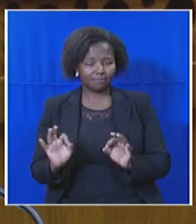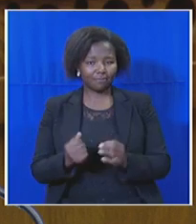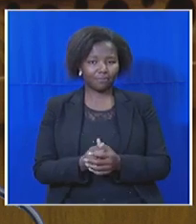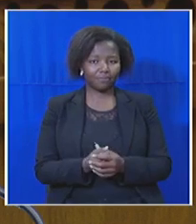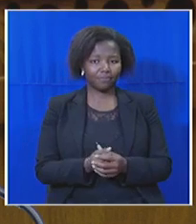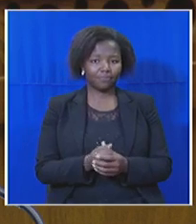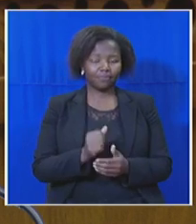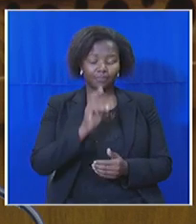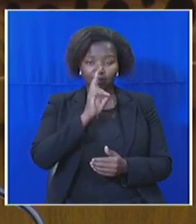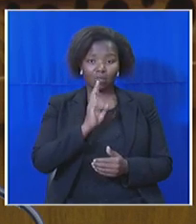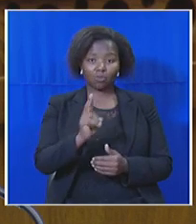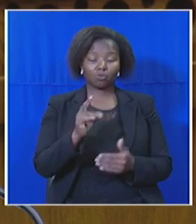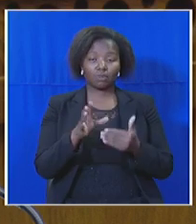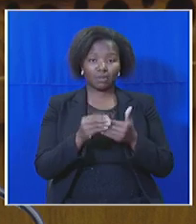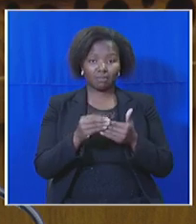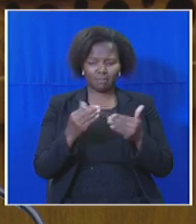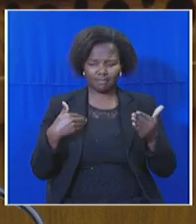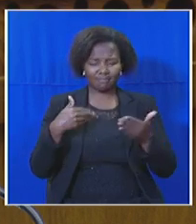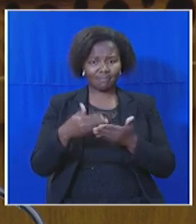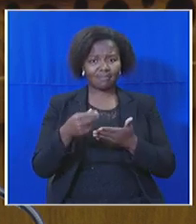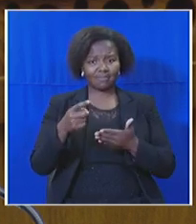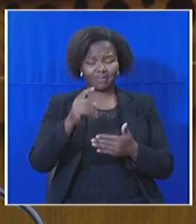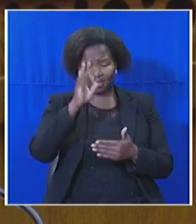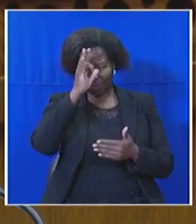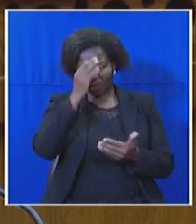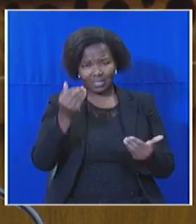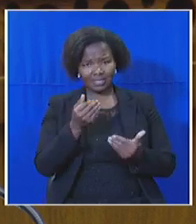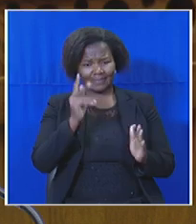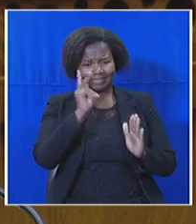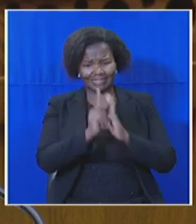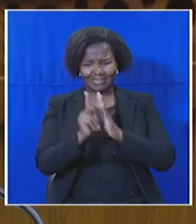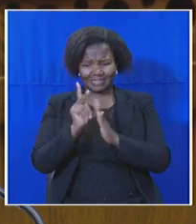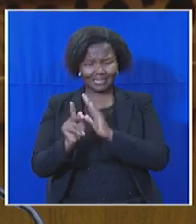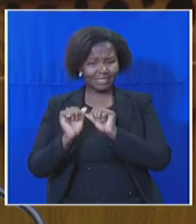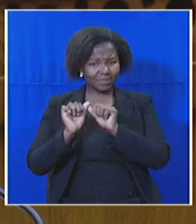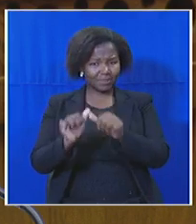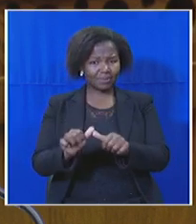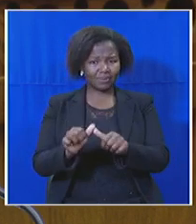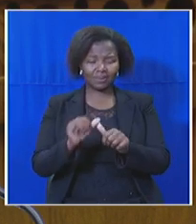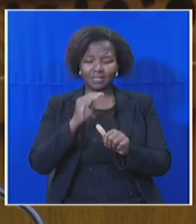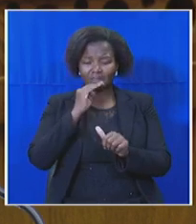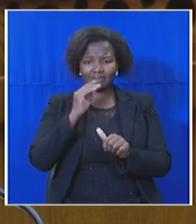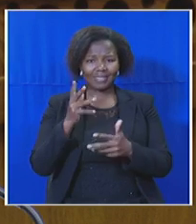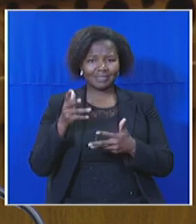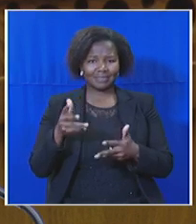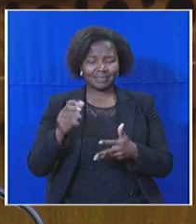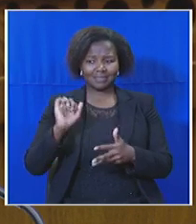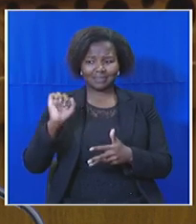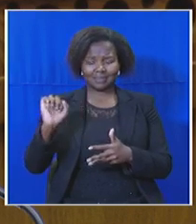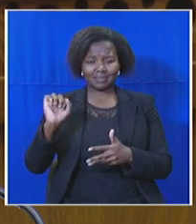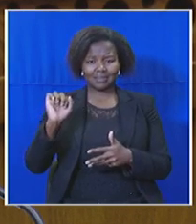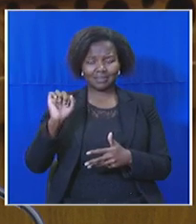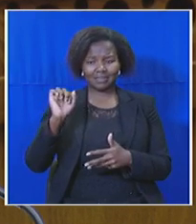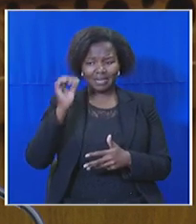the continued killing of members of the police service is an attempt to undermine the legitimate authority of the state.